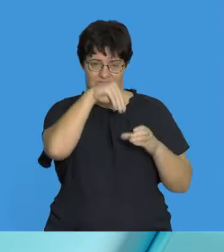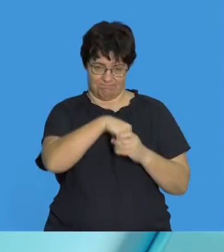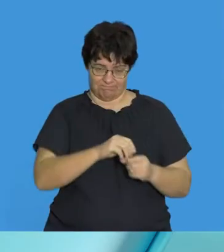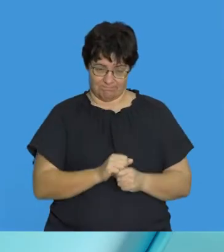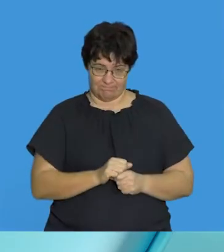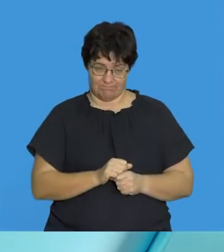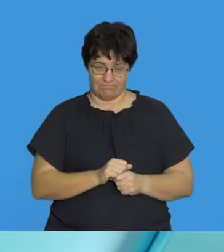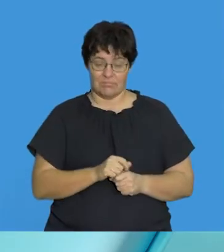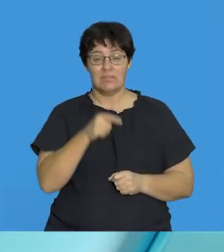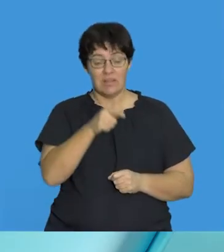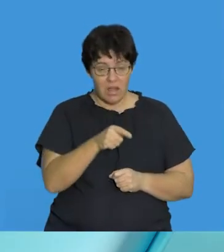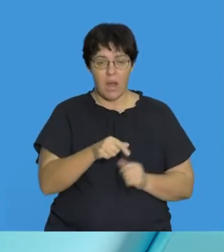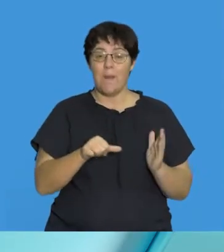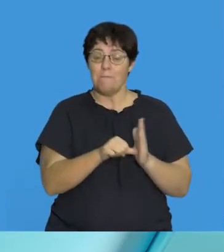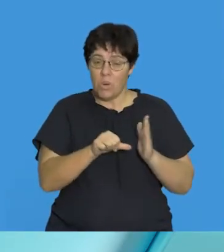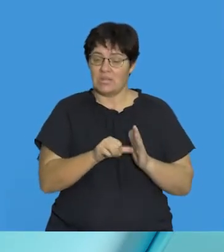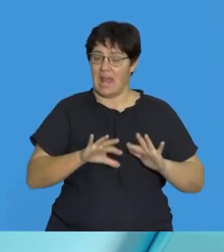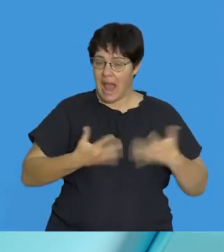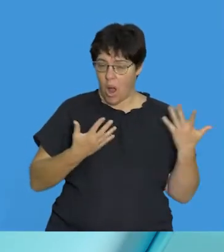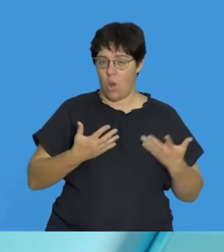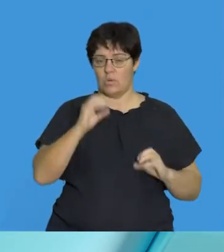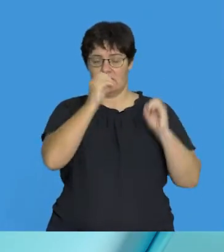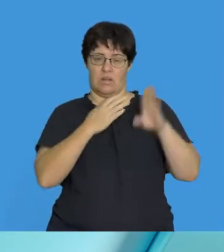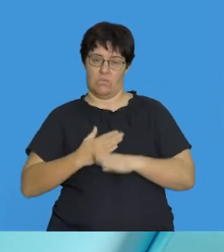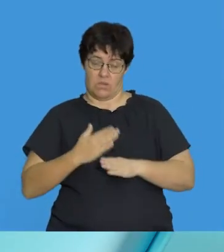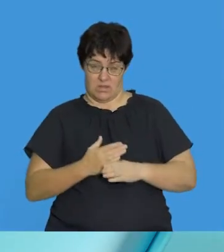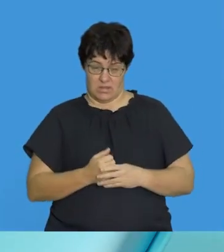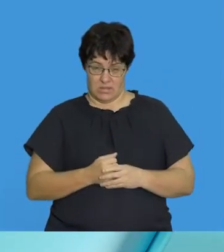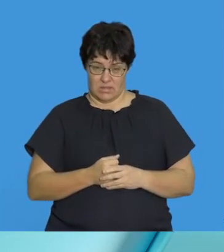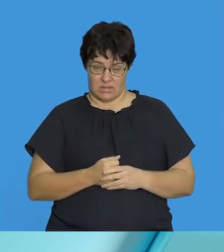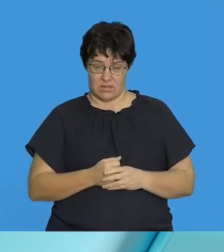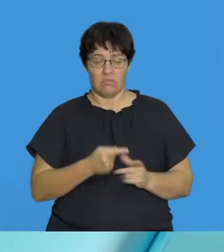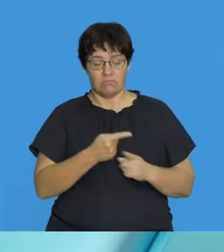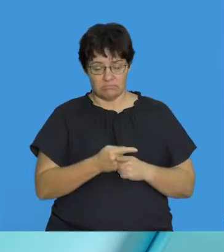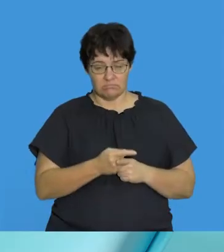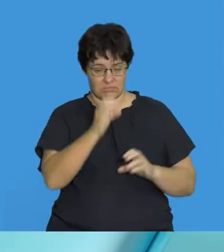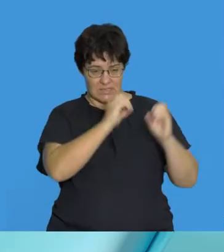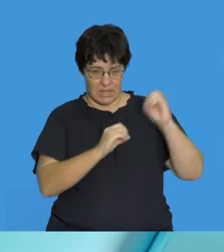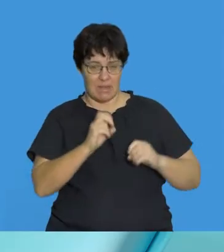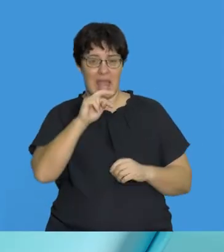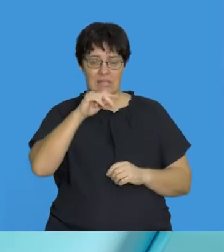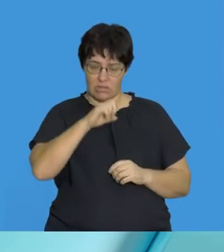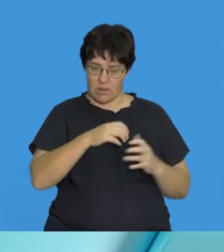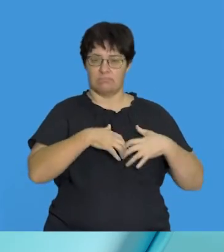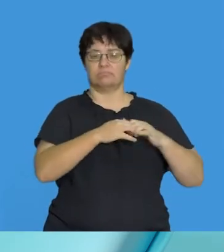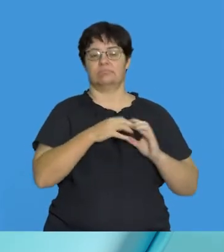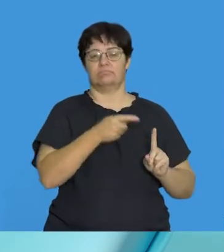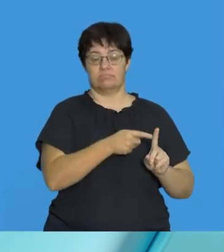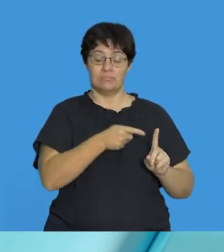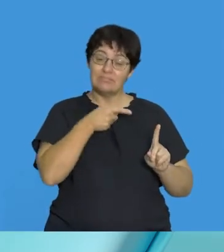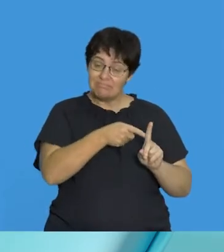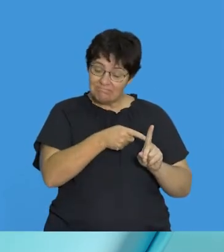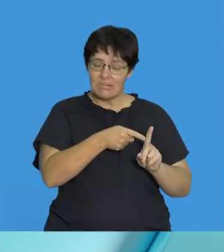of a cell in terms of how it functions. We know that in a cell, enzymes are manufactured, and these enzymes have specific